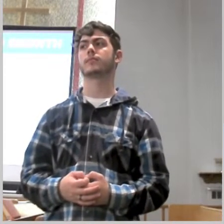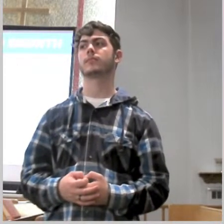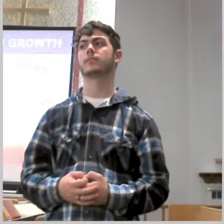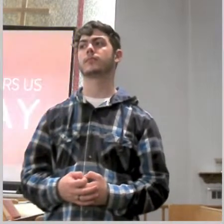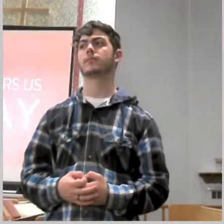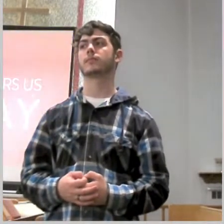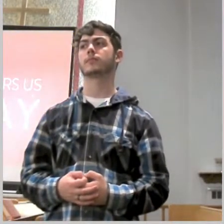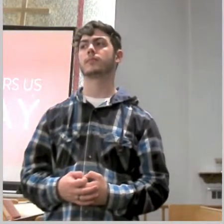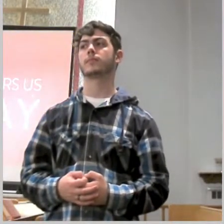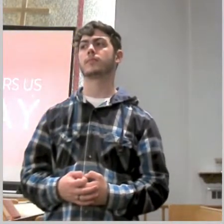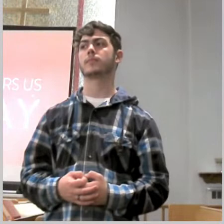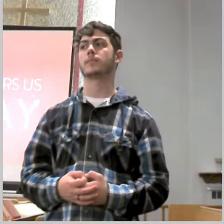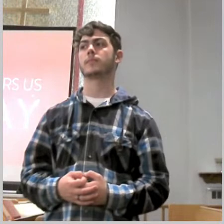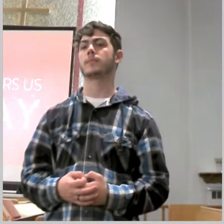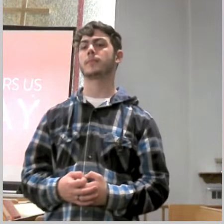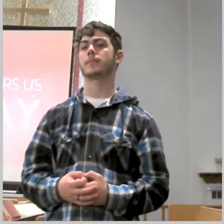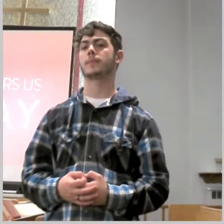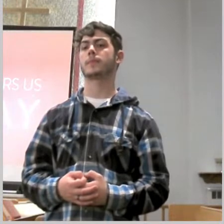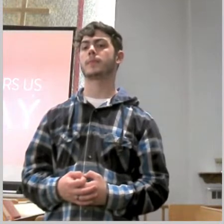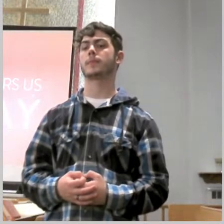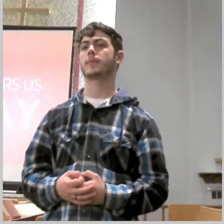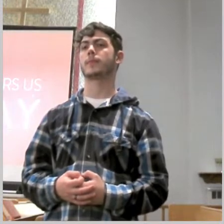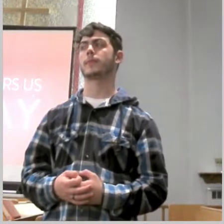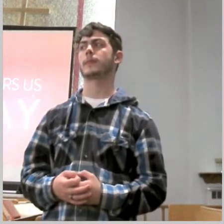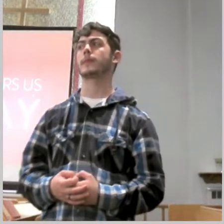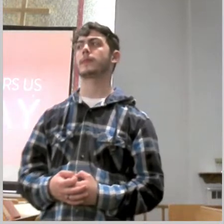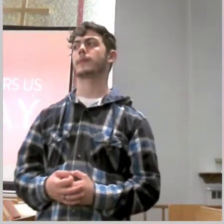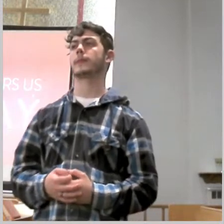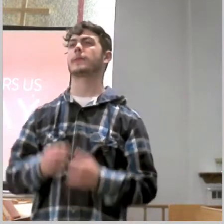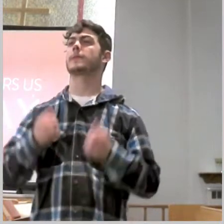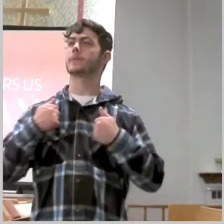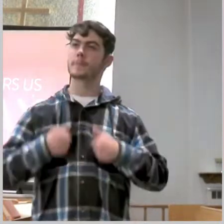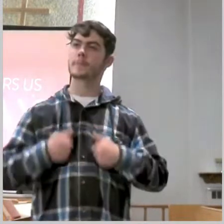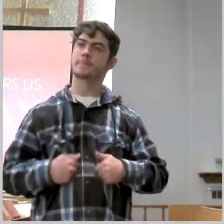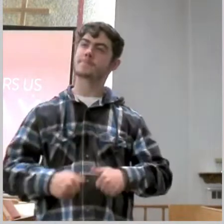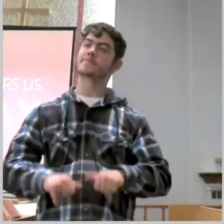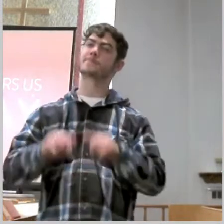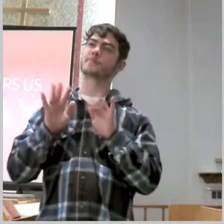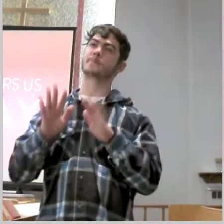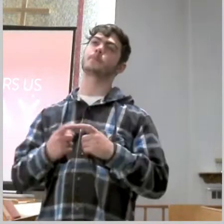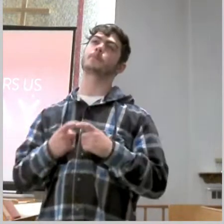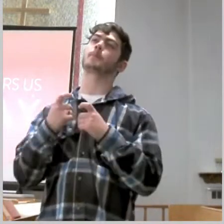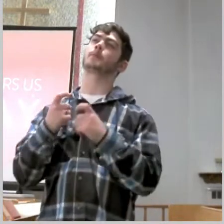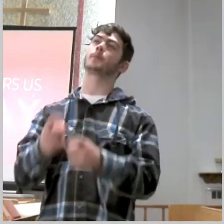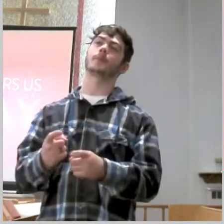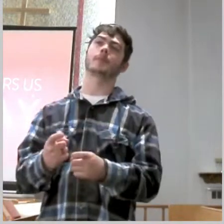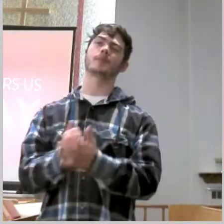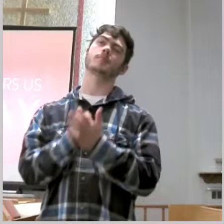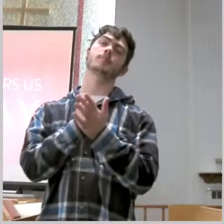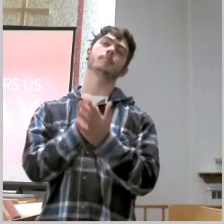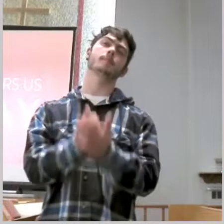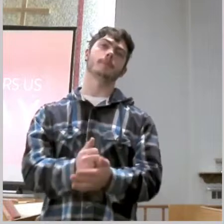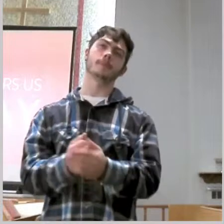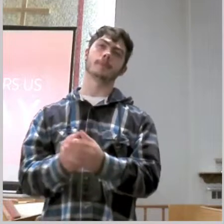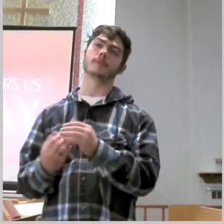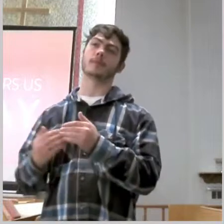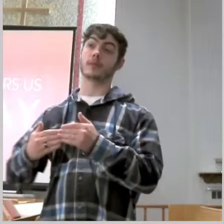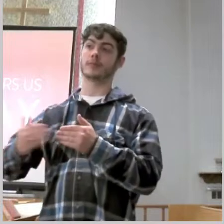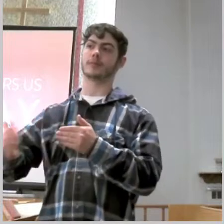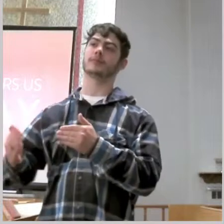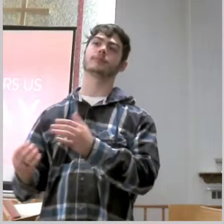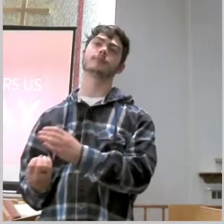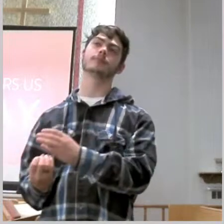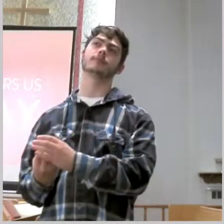Lord. Let your sacrificial giving be a gateway to growth. Now it's a time to